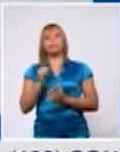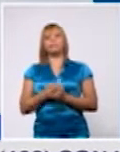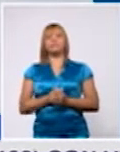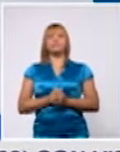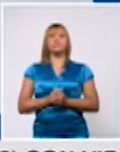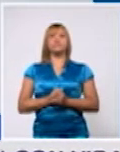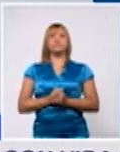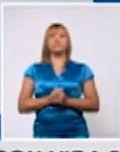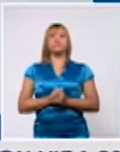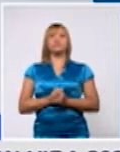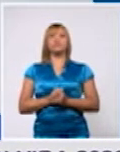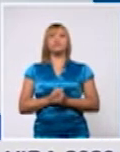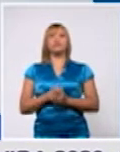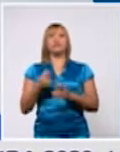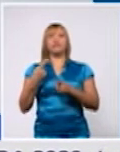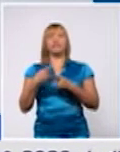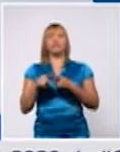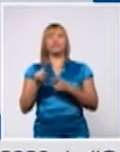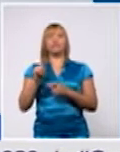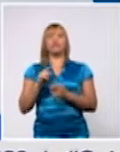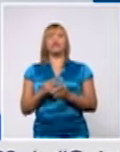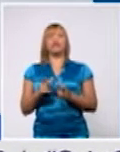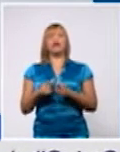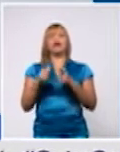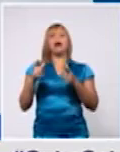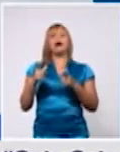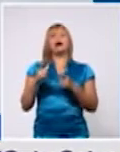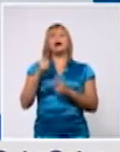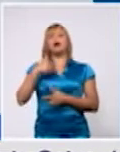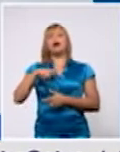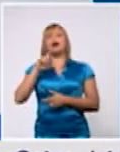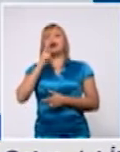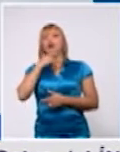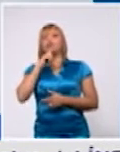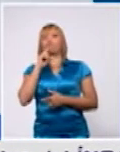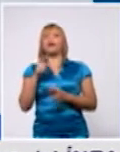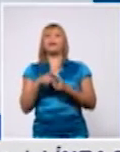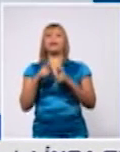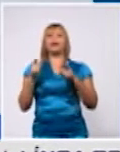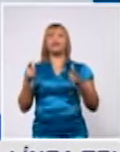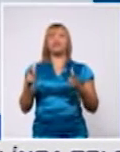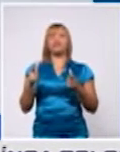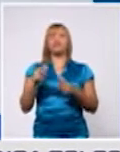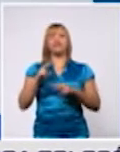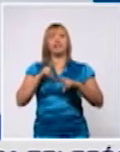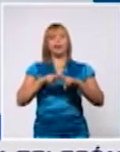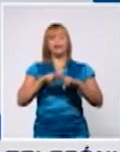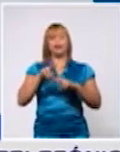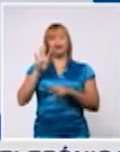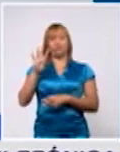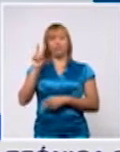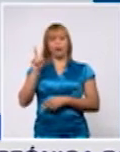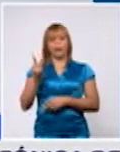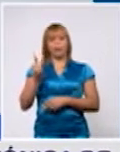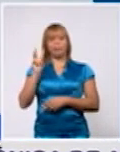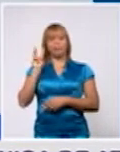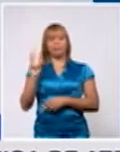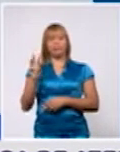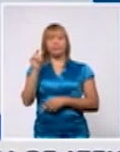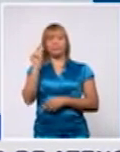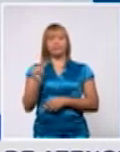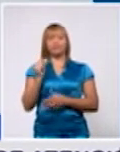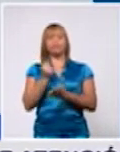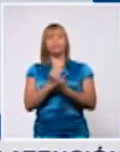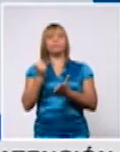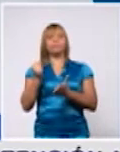with 1 case. As I mentioned at the beginning of the briefing, 6 of the 54 positive